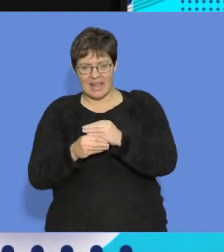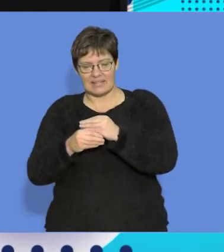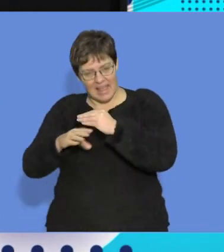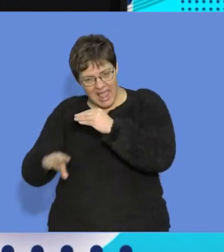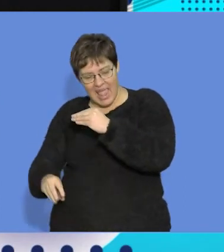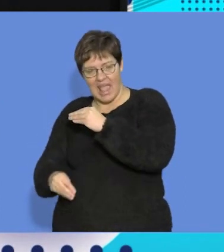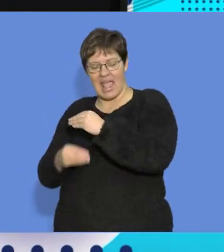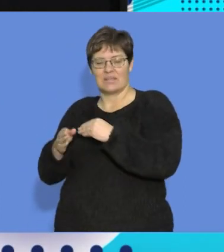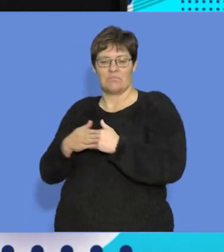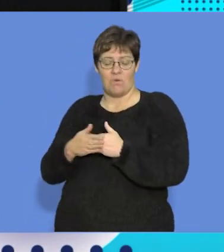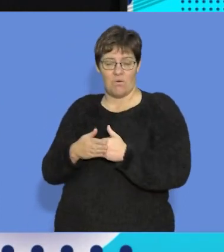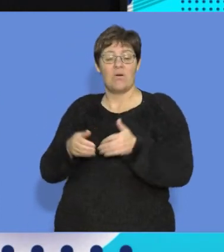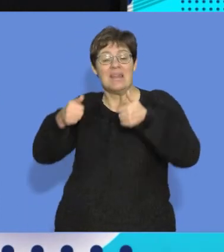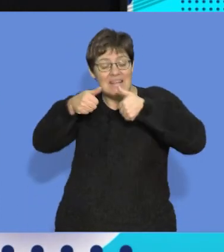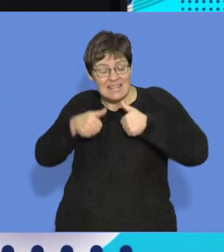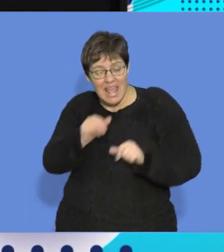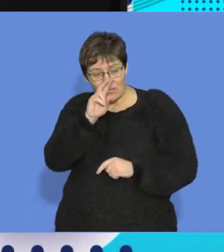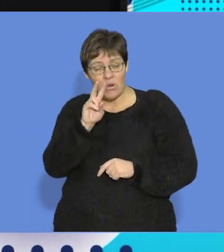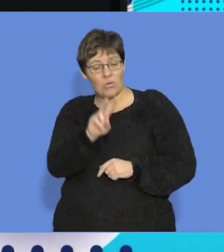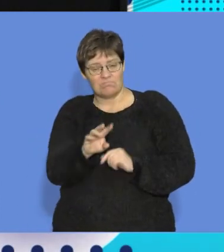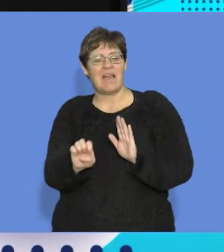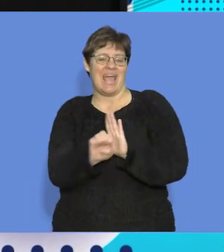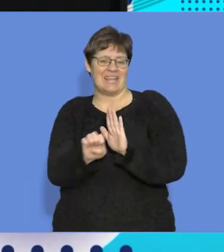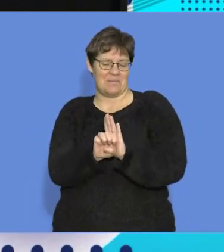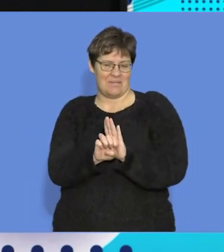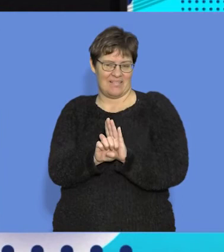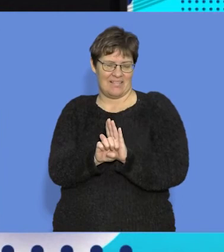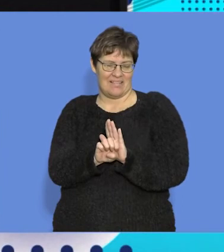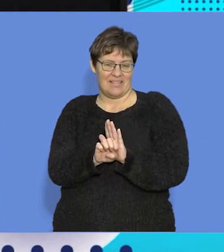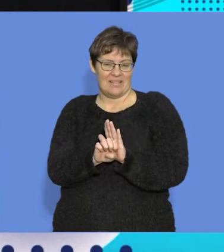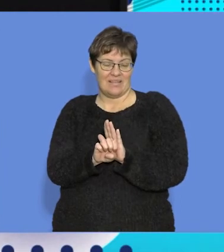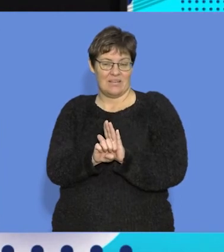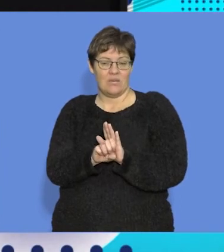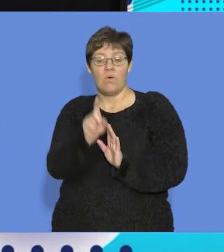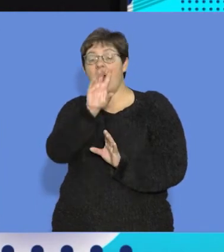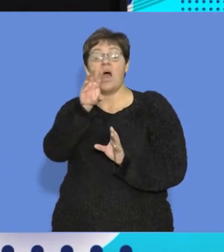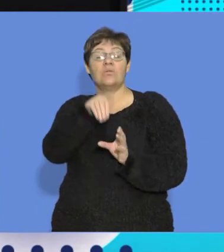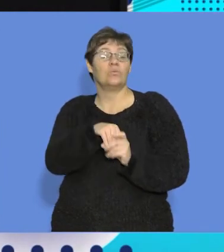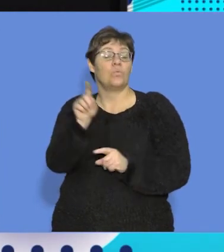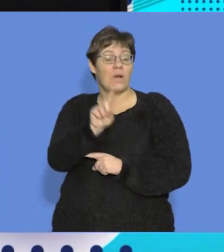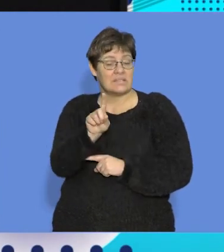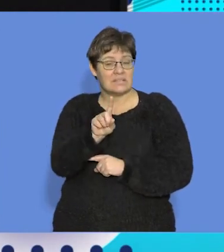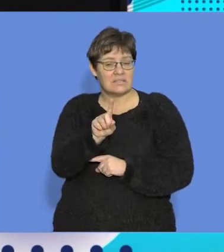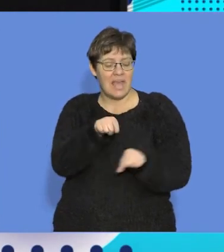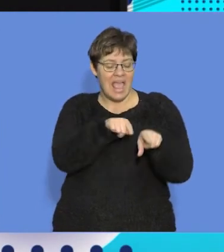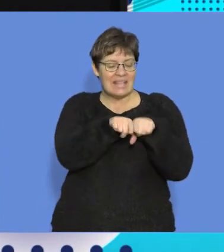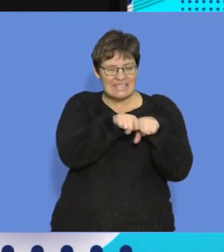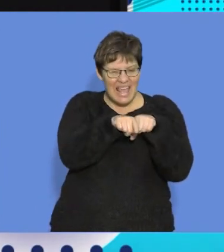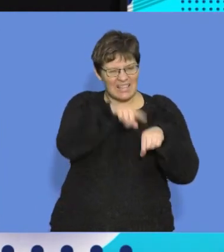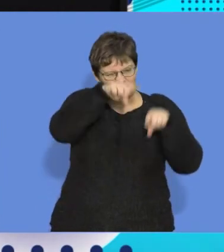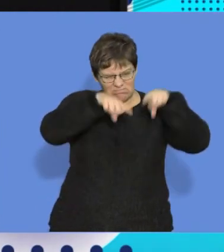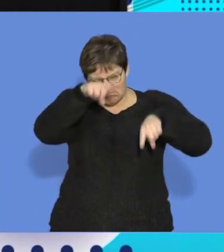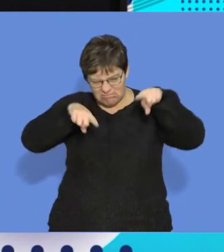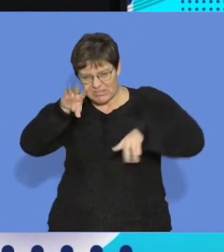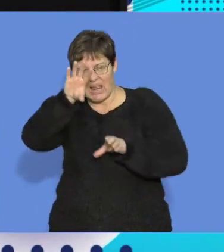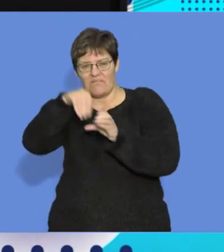this next question we're looking at is an example where we are also including different experiments that can be done,